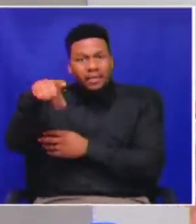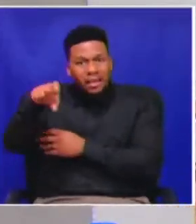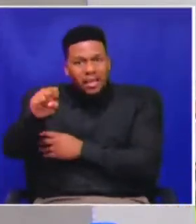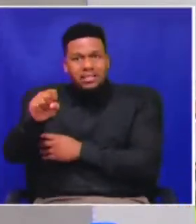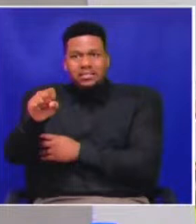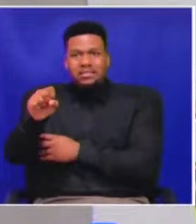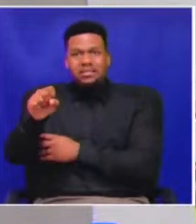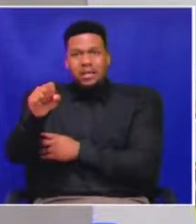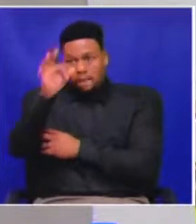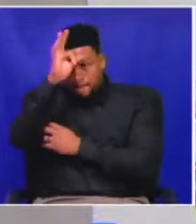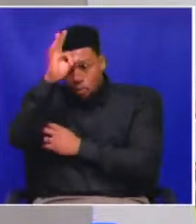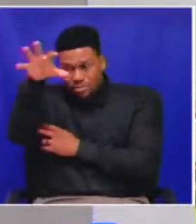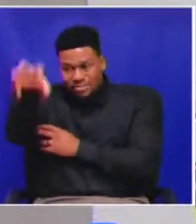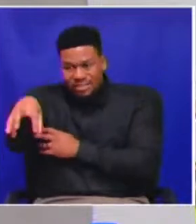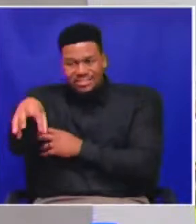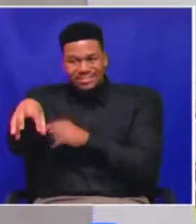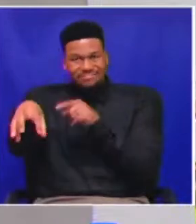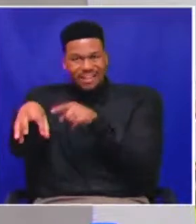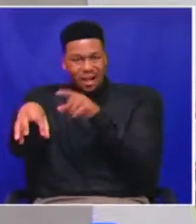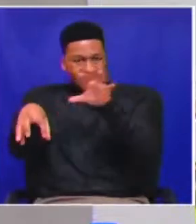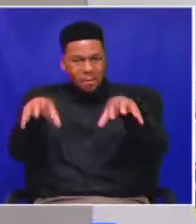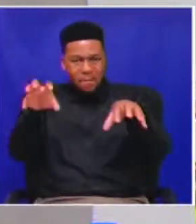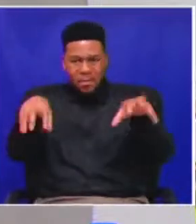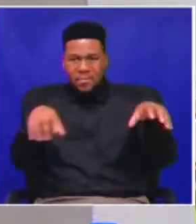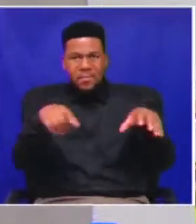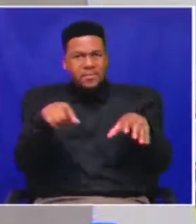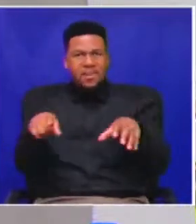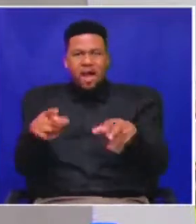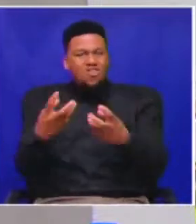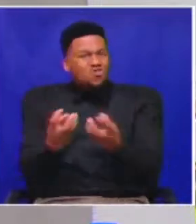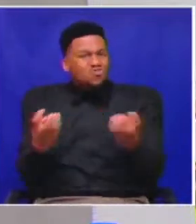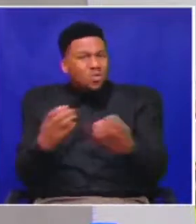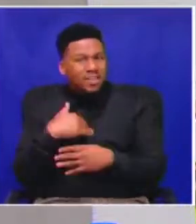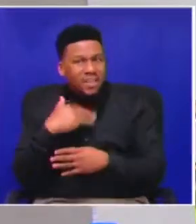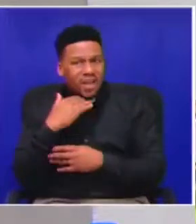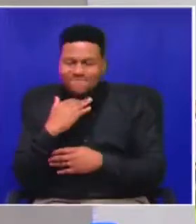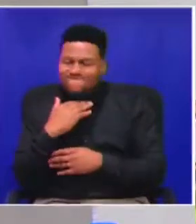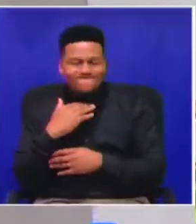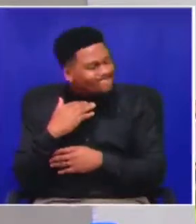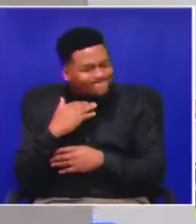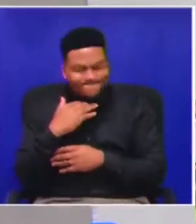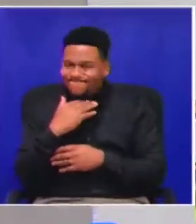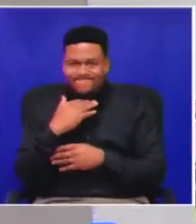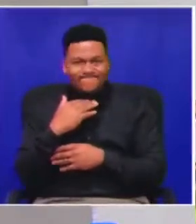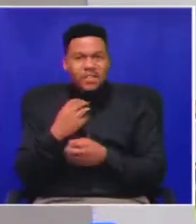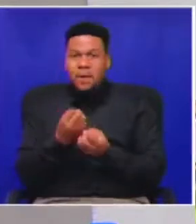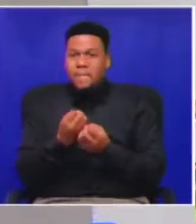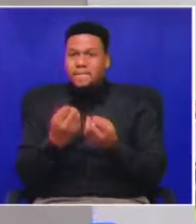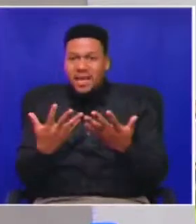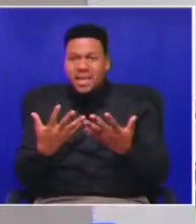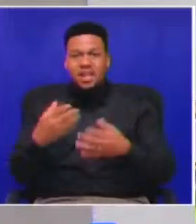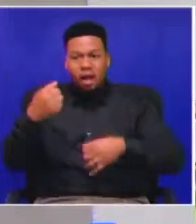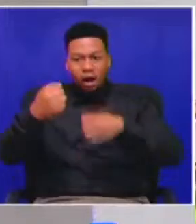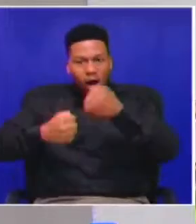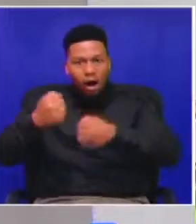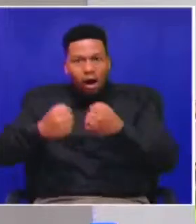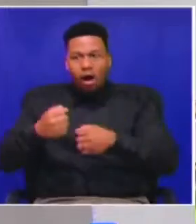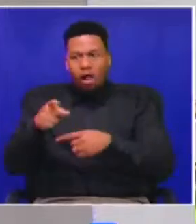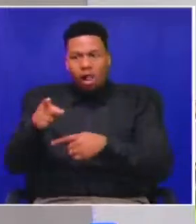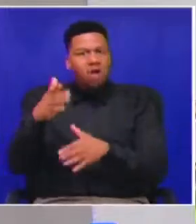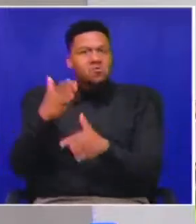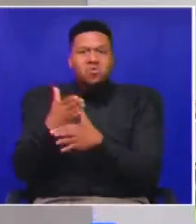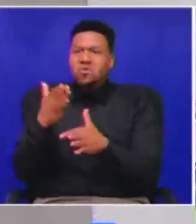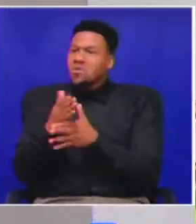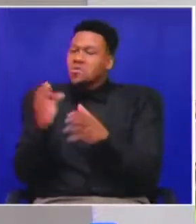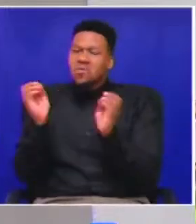under-resourced and ill-equipped, with many SAPS vehicles non-operational. And I know this is the case